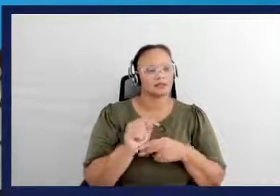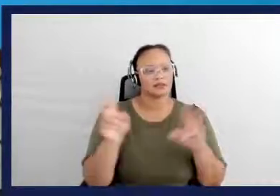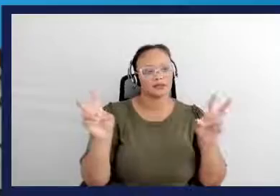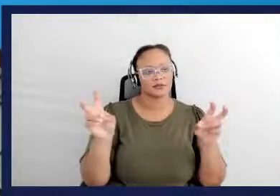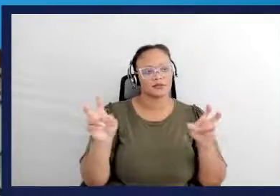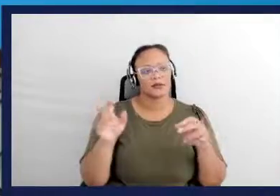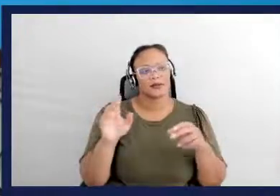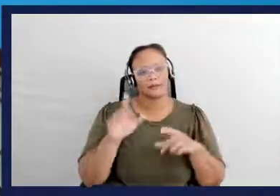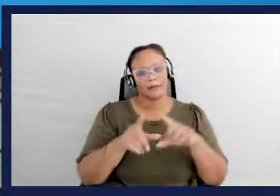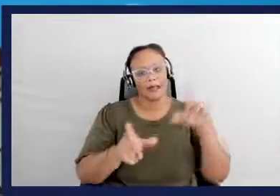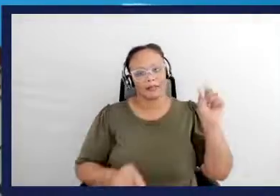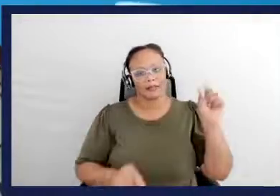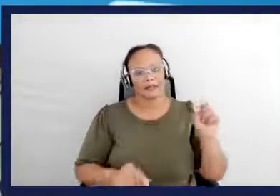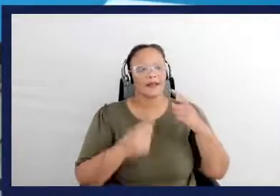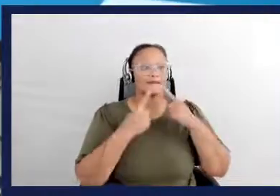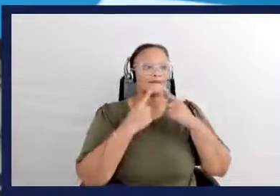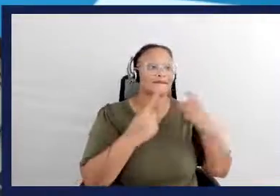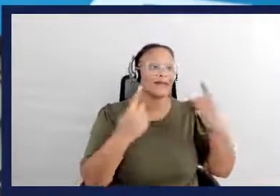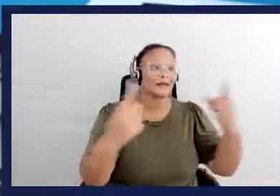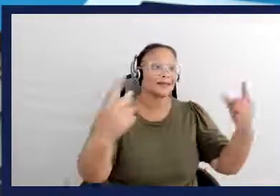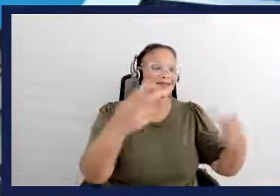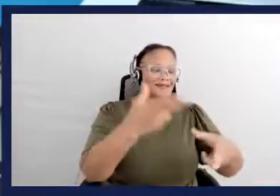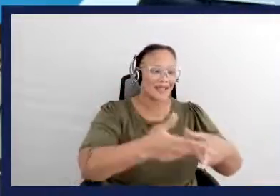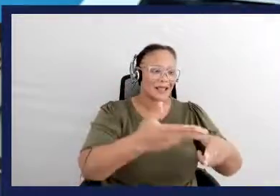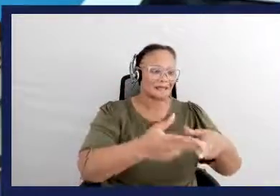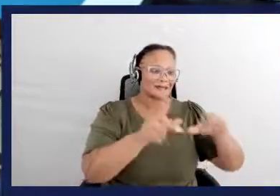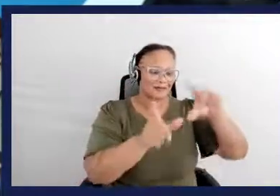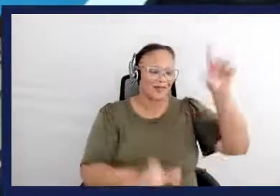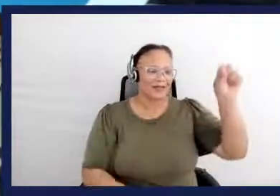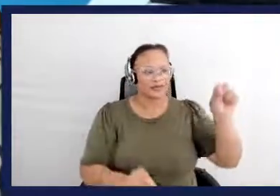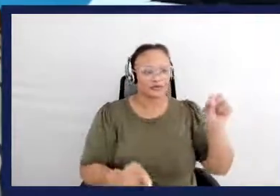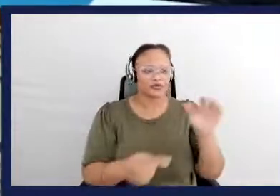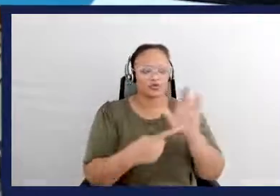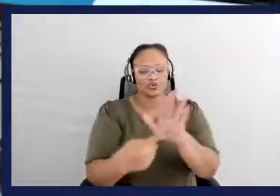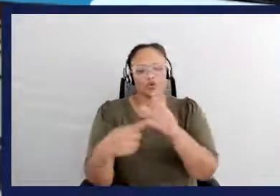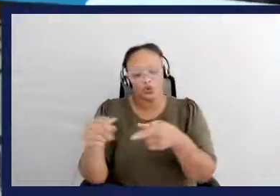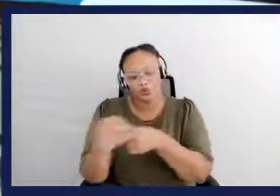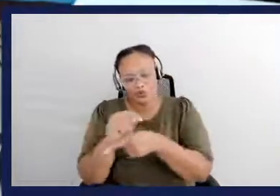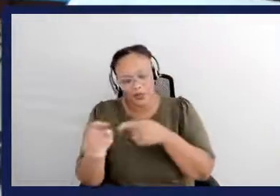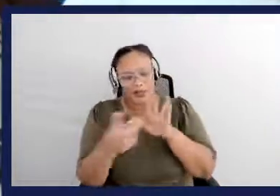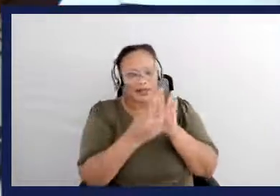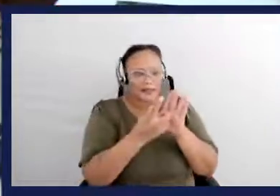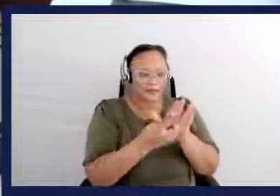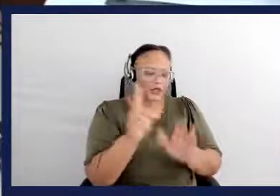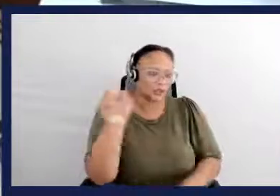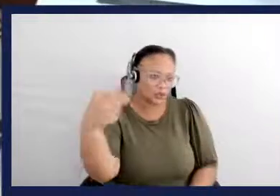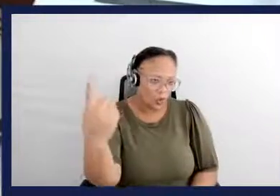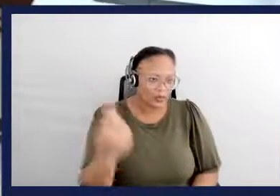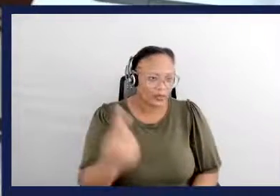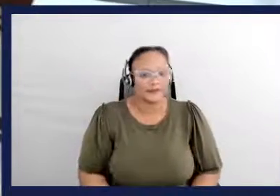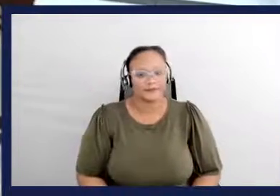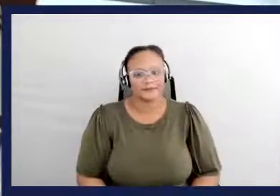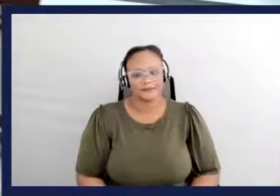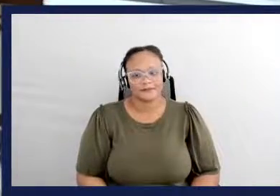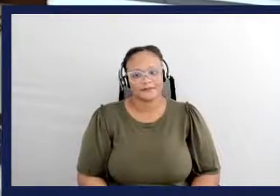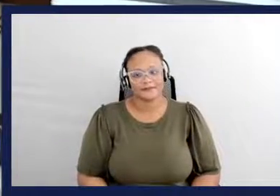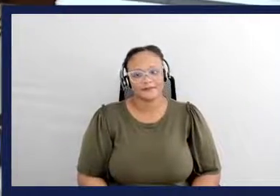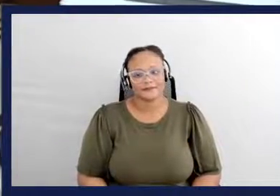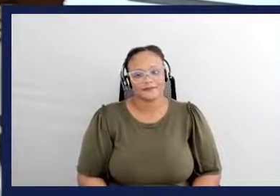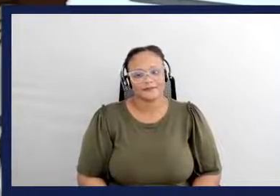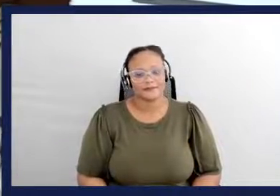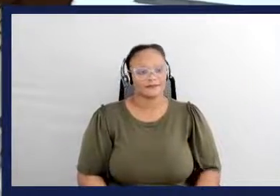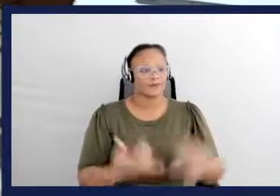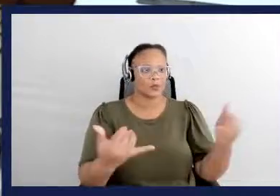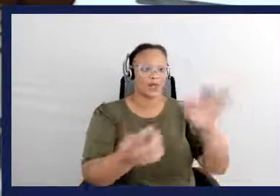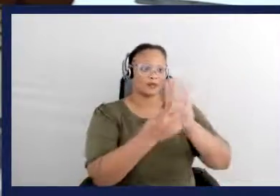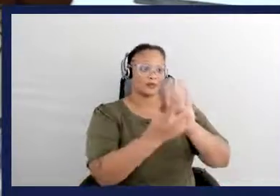names ballots, and we use it to provide training to our poll workers and demonstrations such as this. So this is our demonstration ballot.